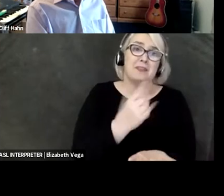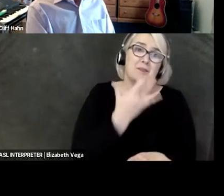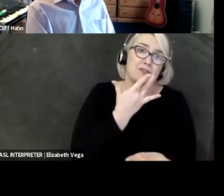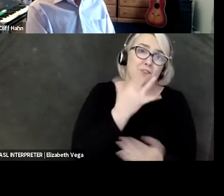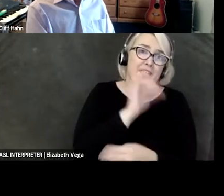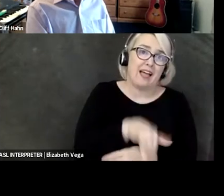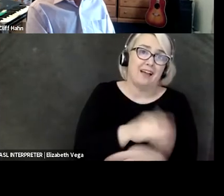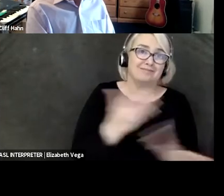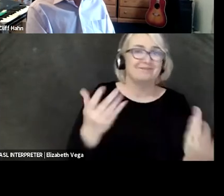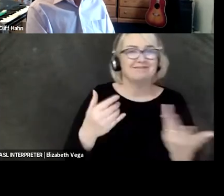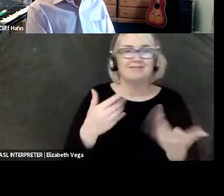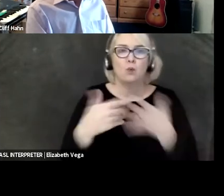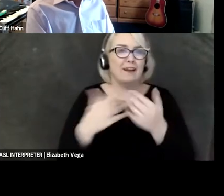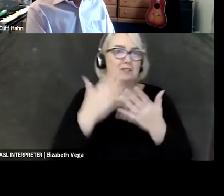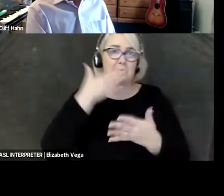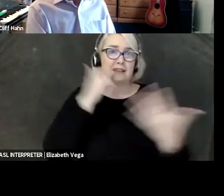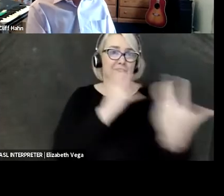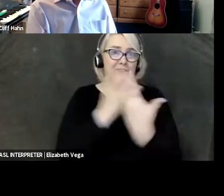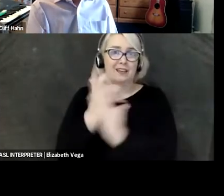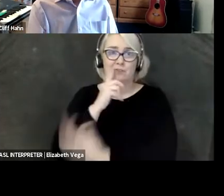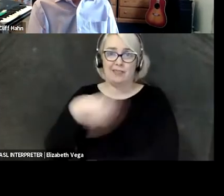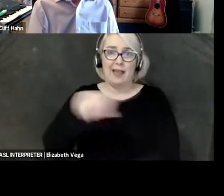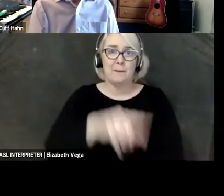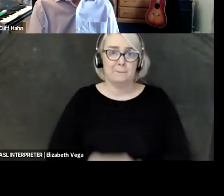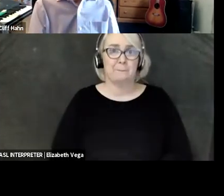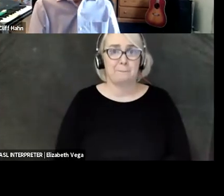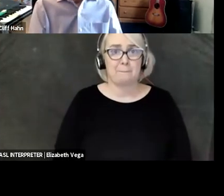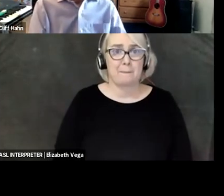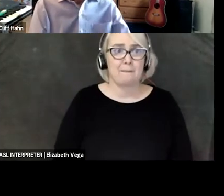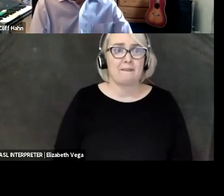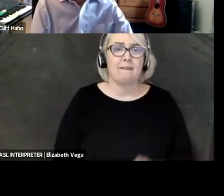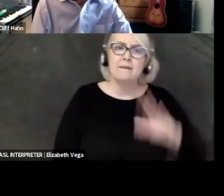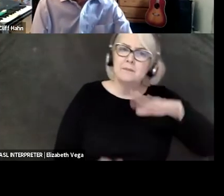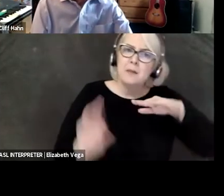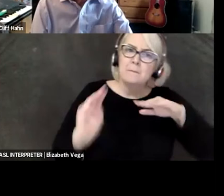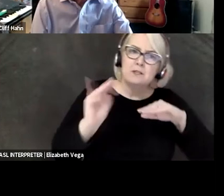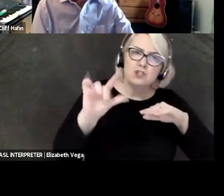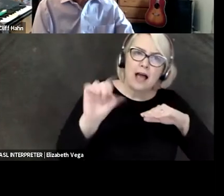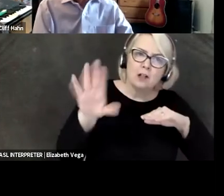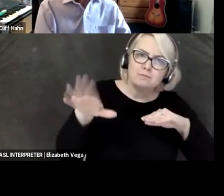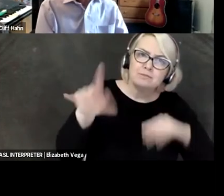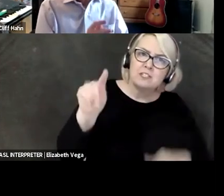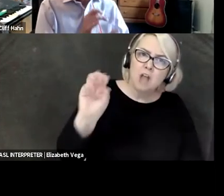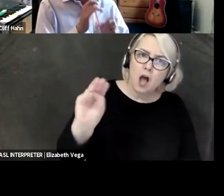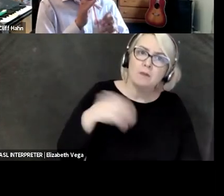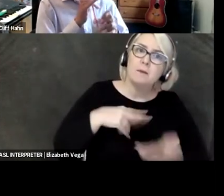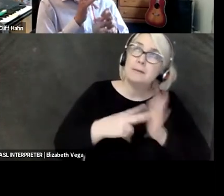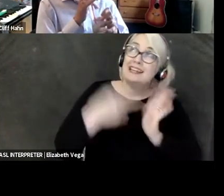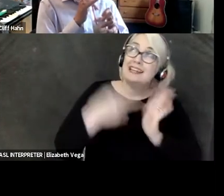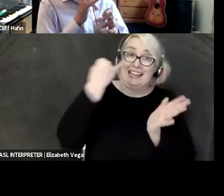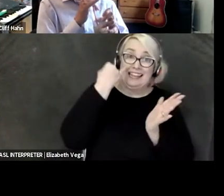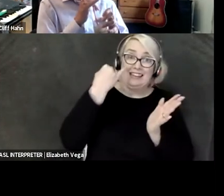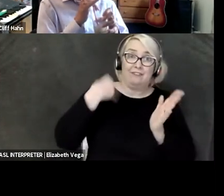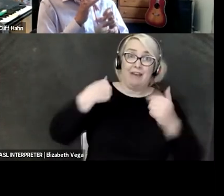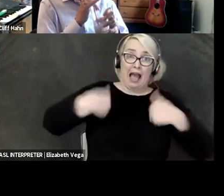them. That would be great, yeah. Tom, would that be more sort of like when you're going to the cinema and